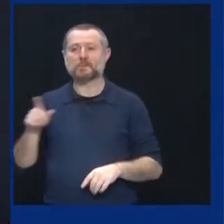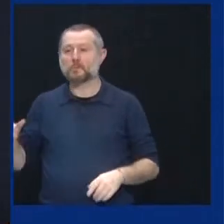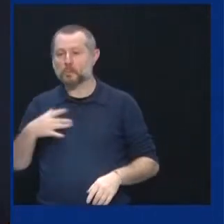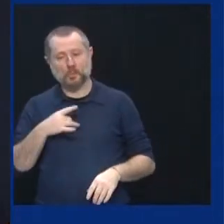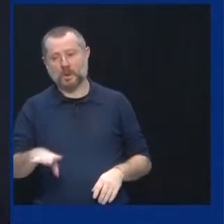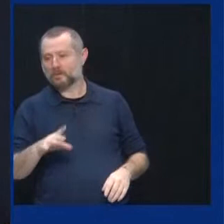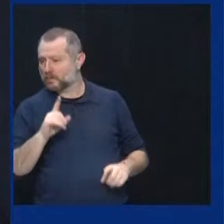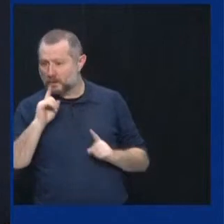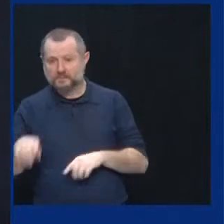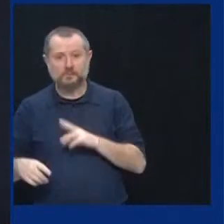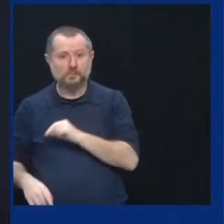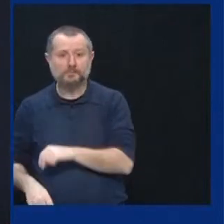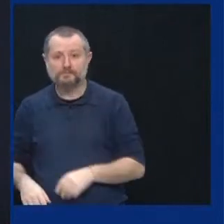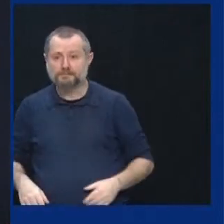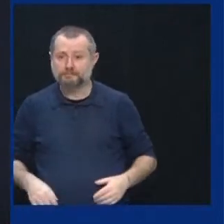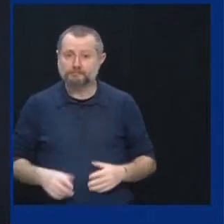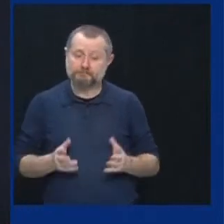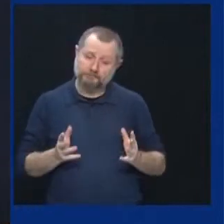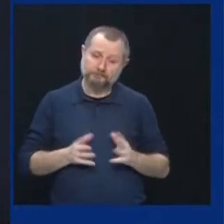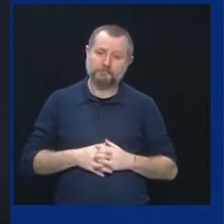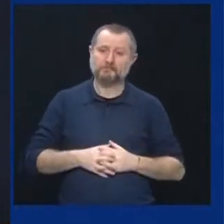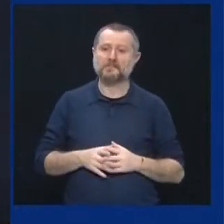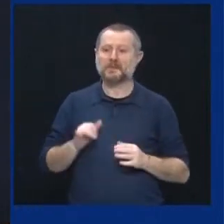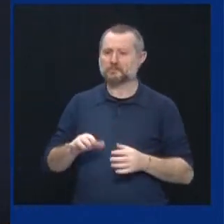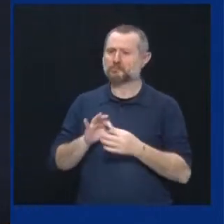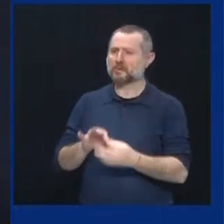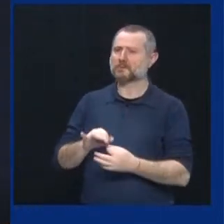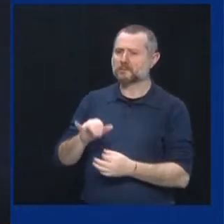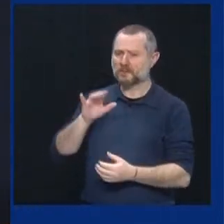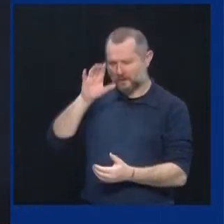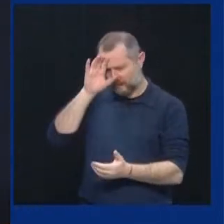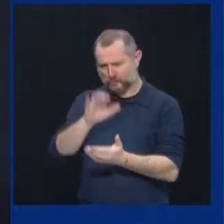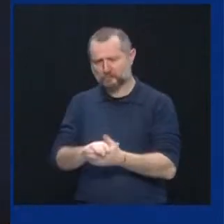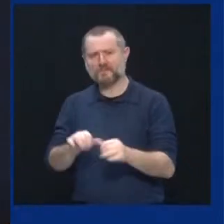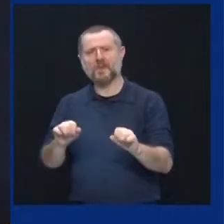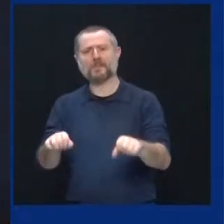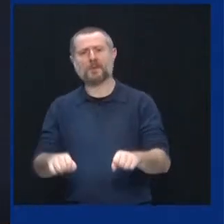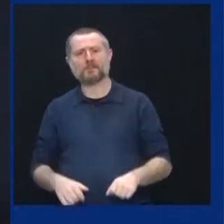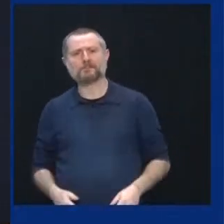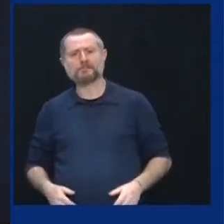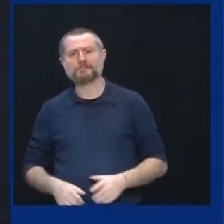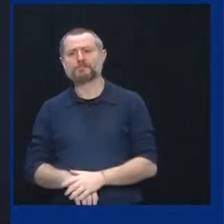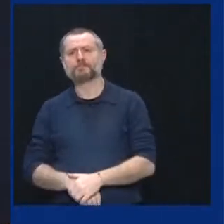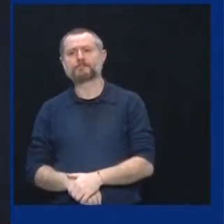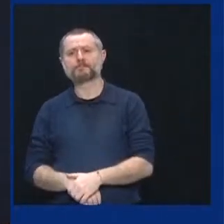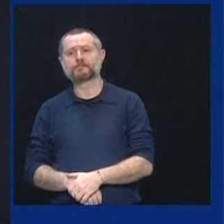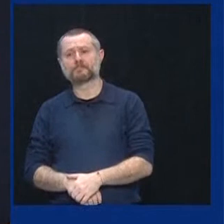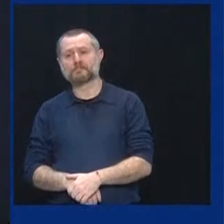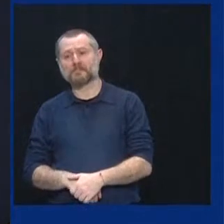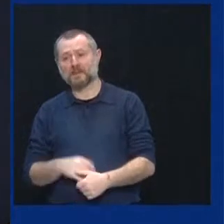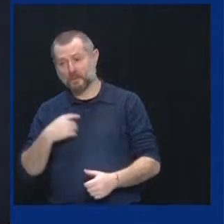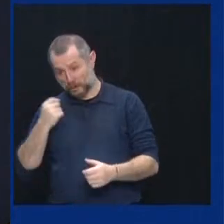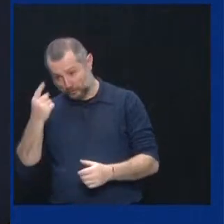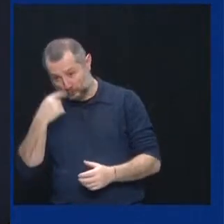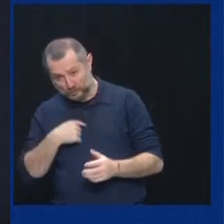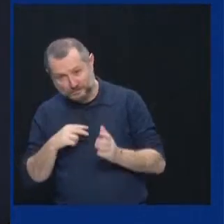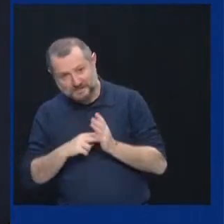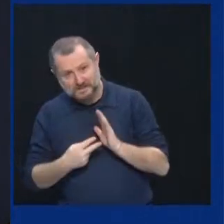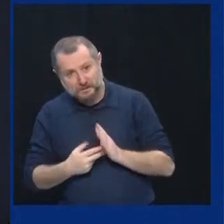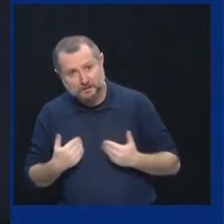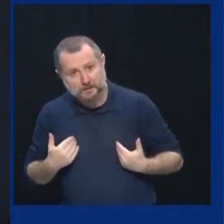get that. But that's not credibility. So I might get a second chance. Do you know what I'm saying? Is Jack